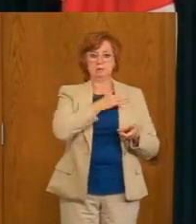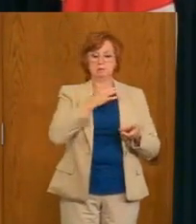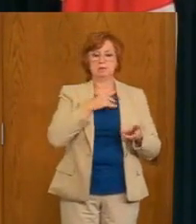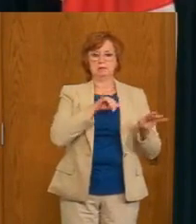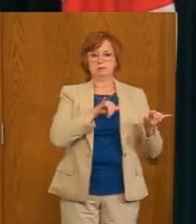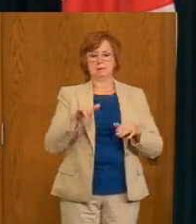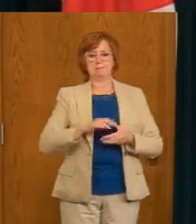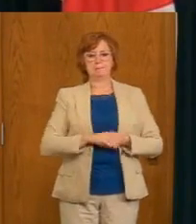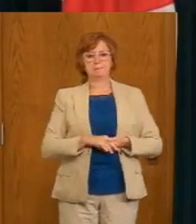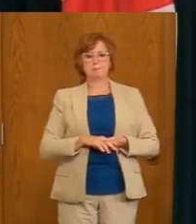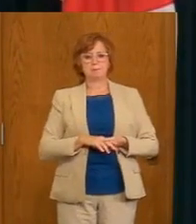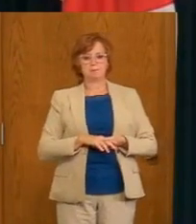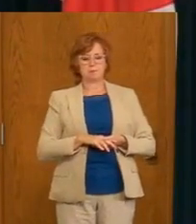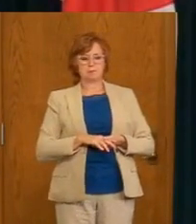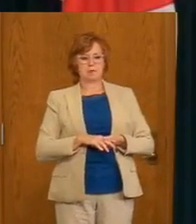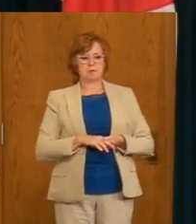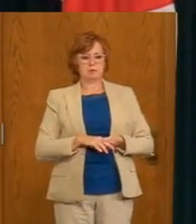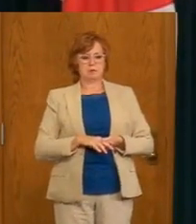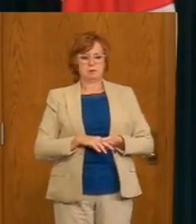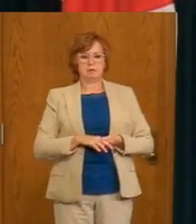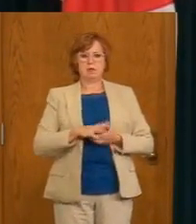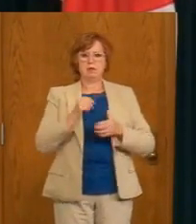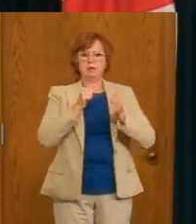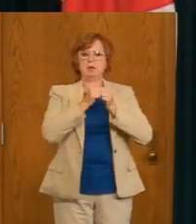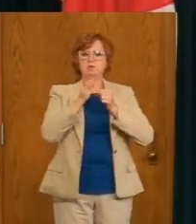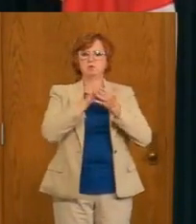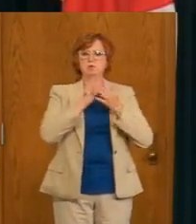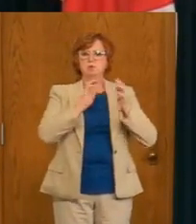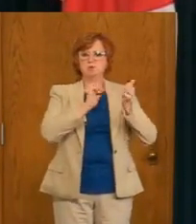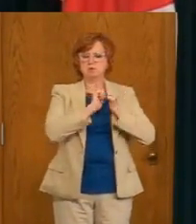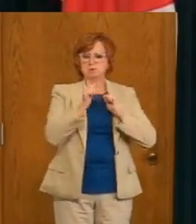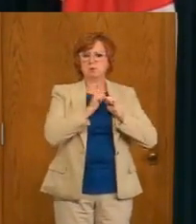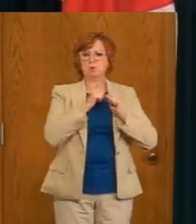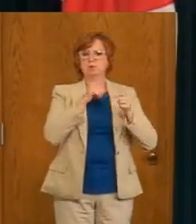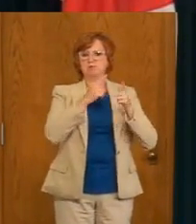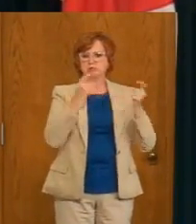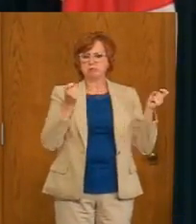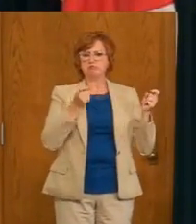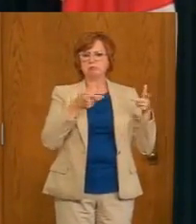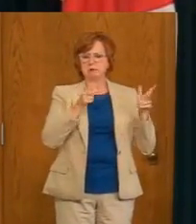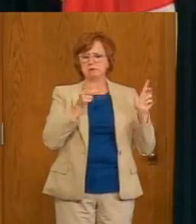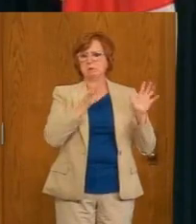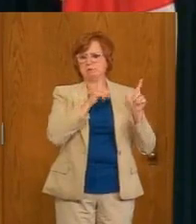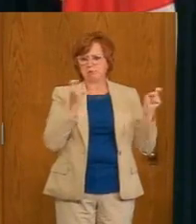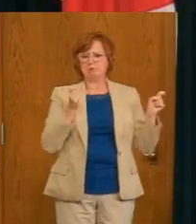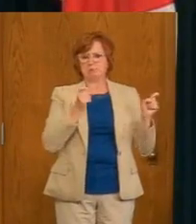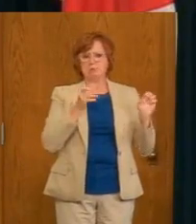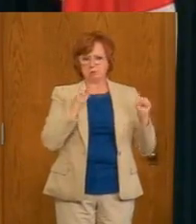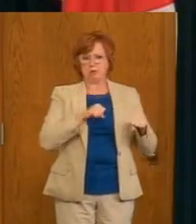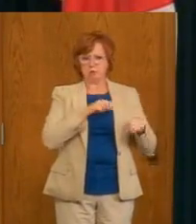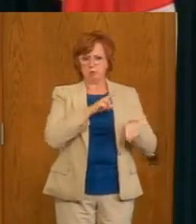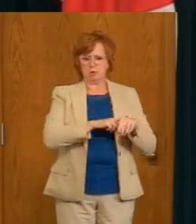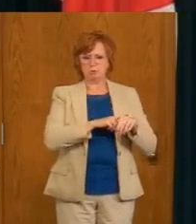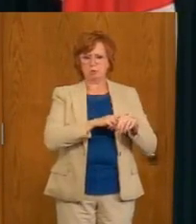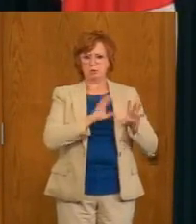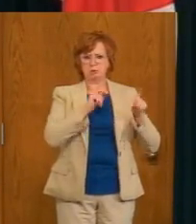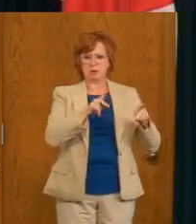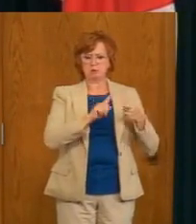65% first dose, 50% second dose, if my memory serves me right. So slightly better in second